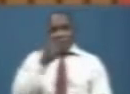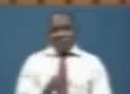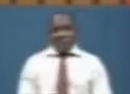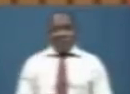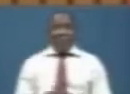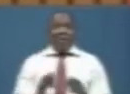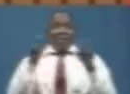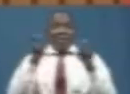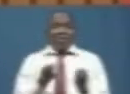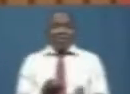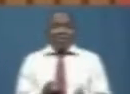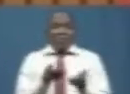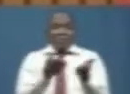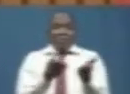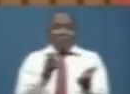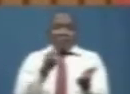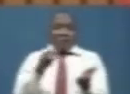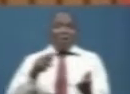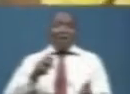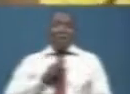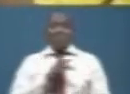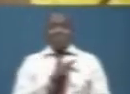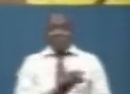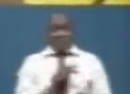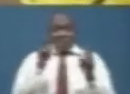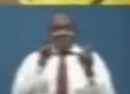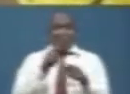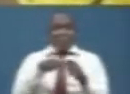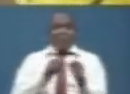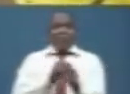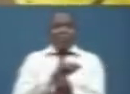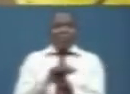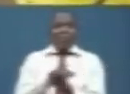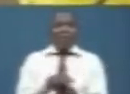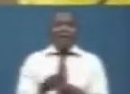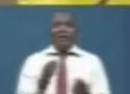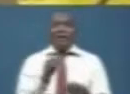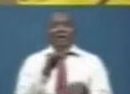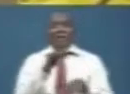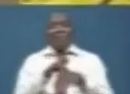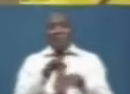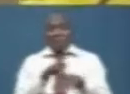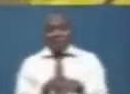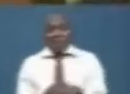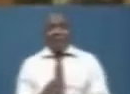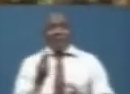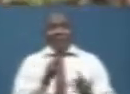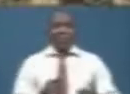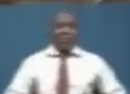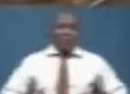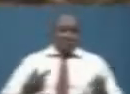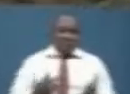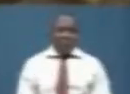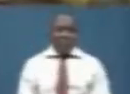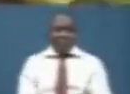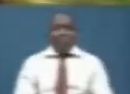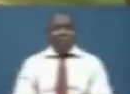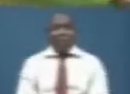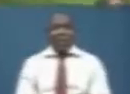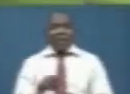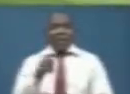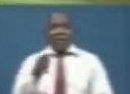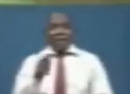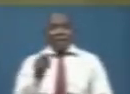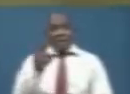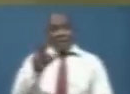Issues tabled by the ECOWAS parliamentarians include the ravages of COVID-19 and its impact on livelihoods in the bloc. The WHO says